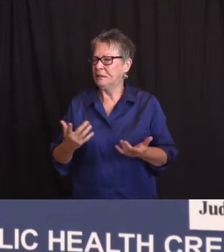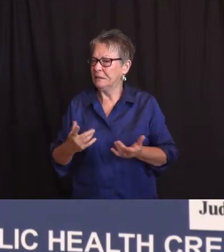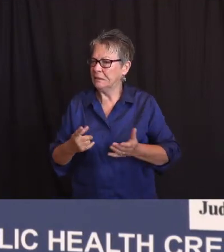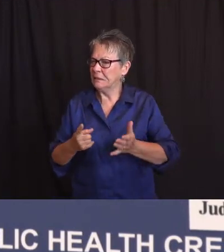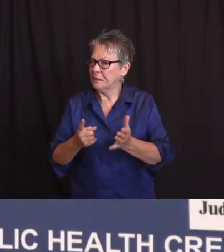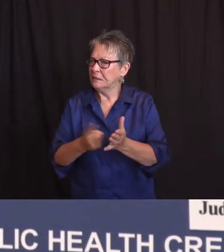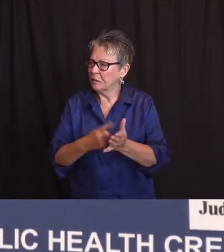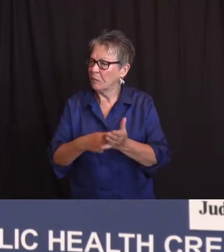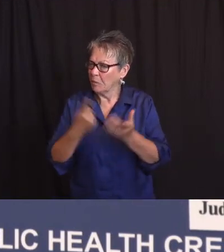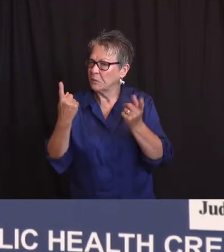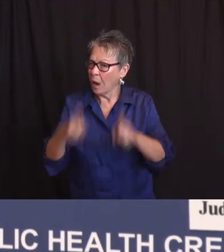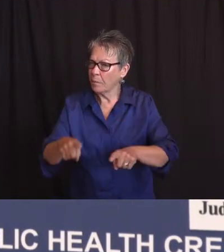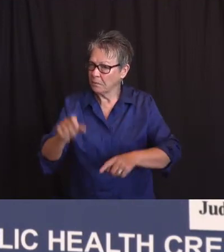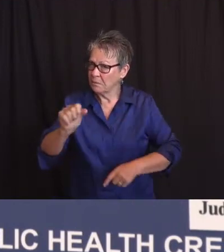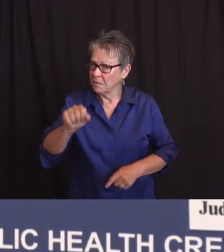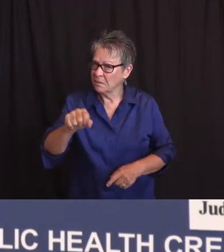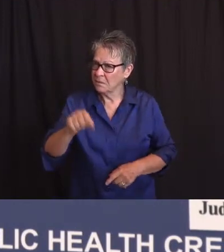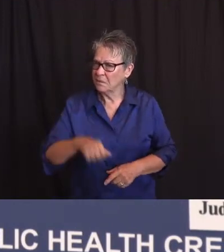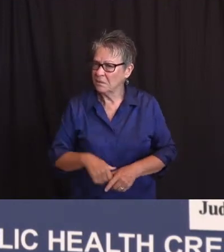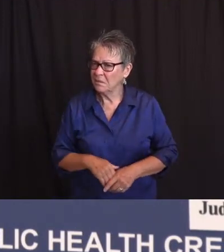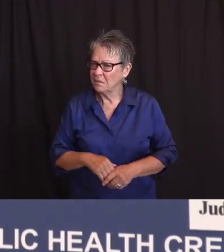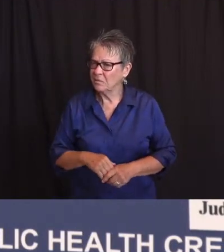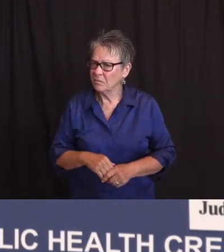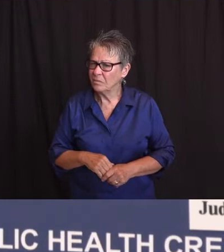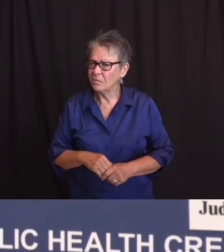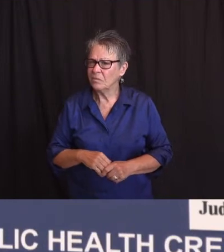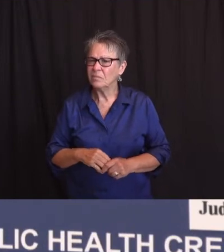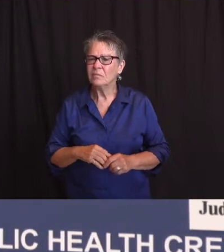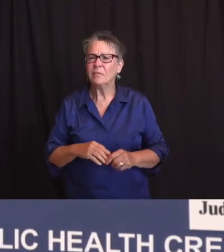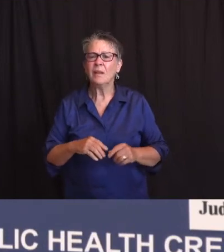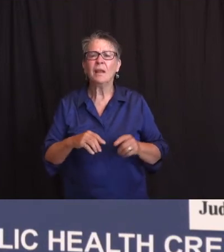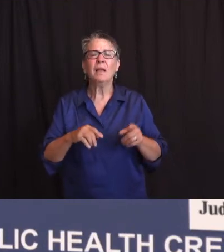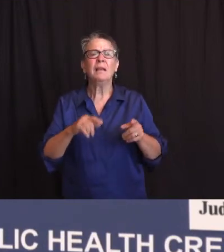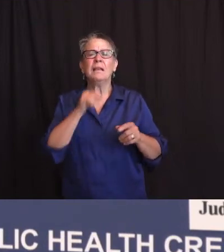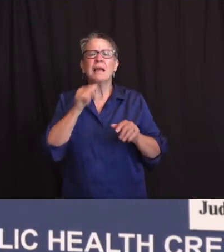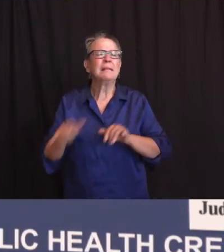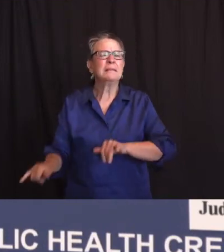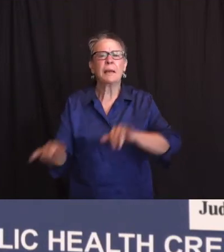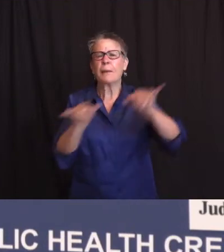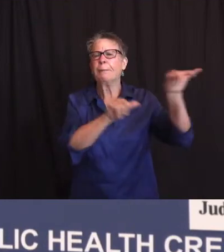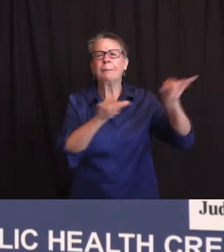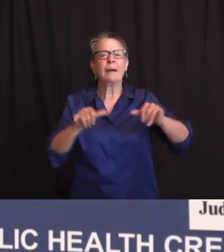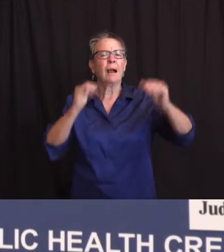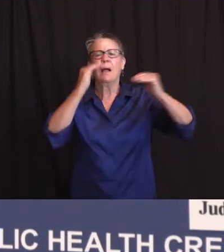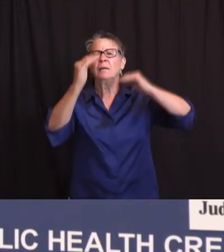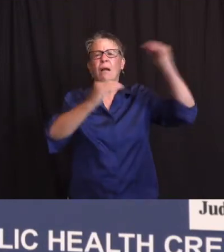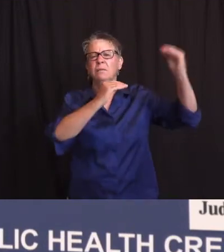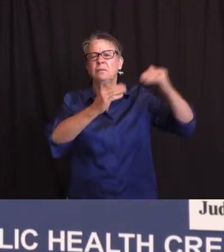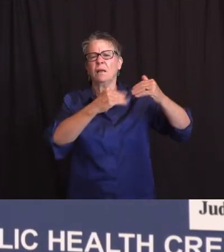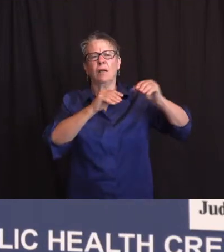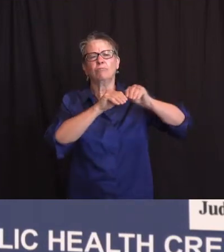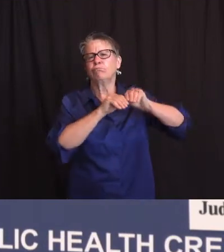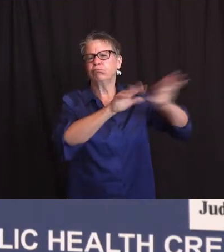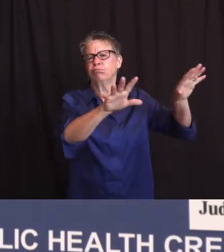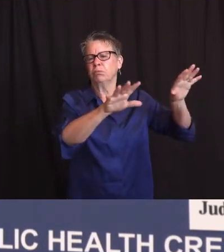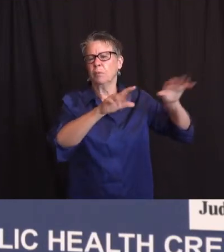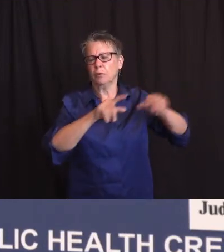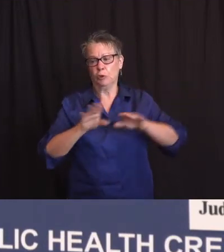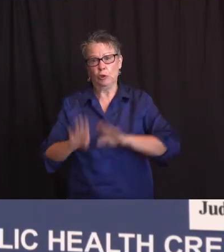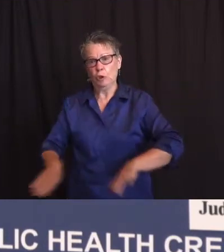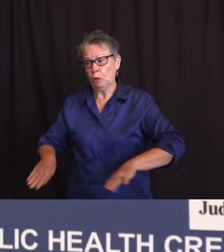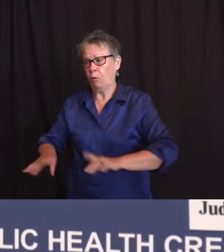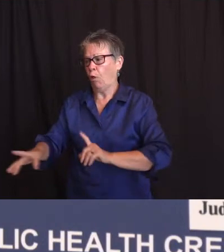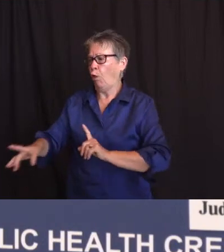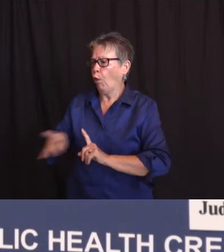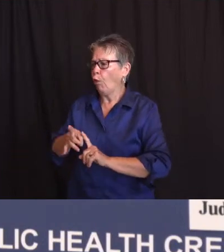much as possible so that they can't pass it on to other people. They also need to live lives. You also need to be able to go to school. You also need to balance